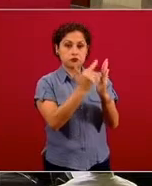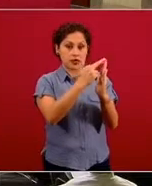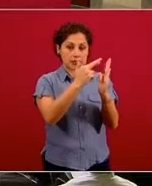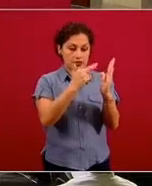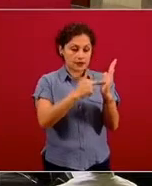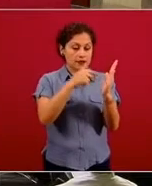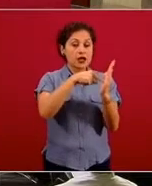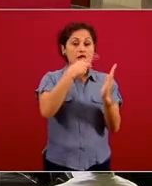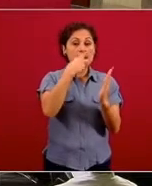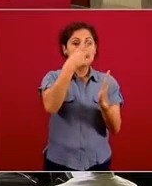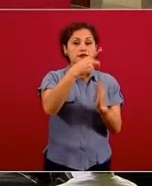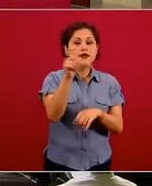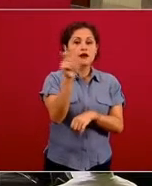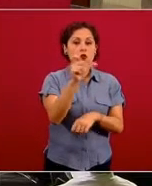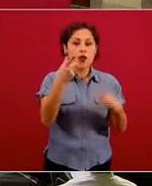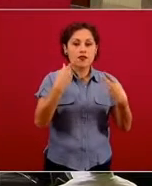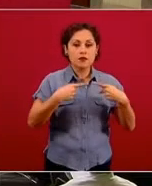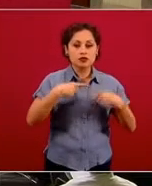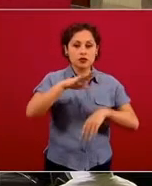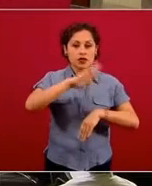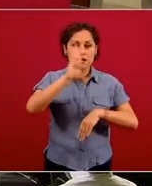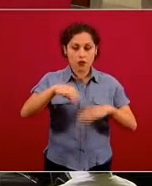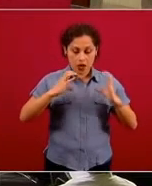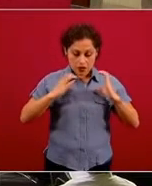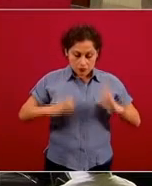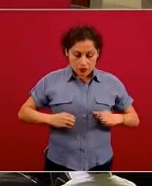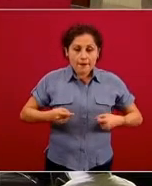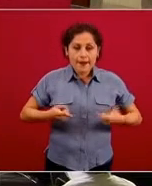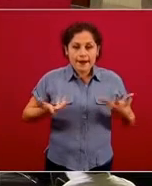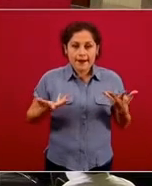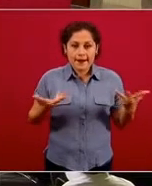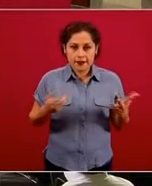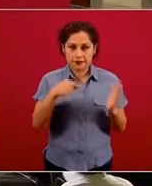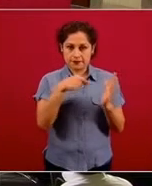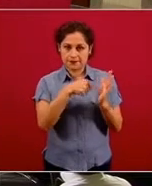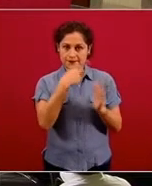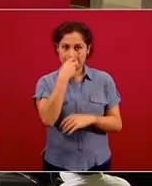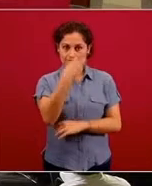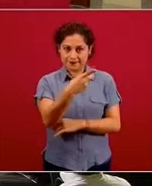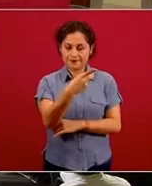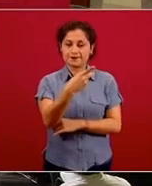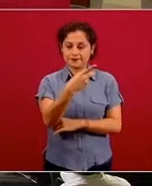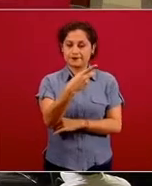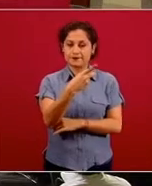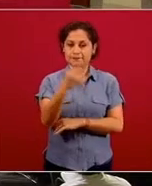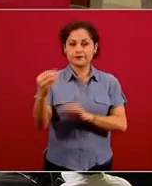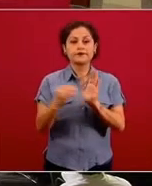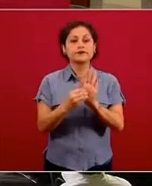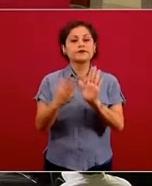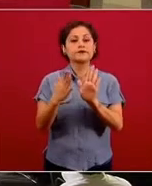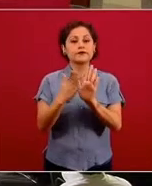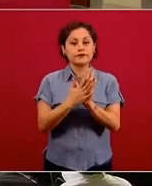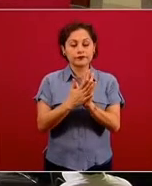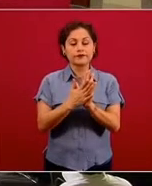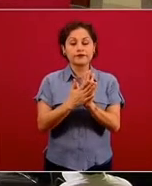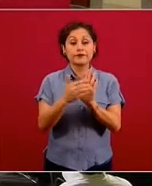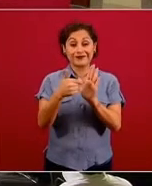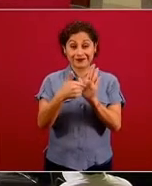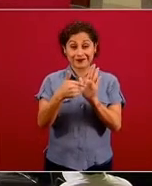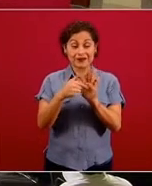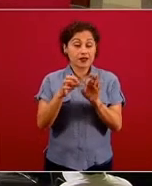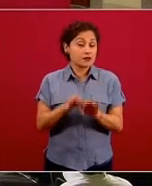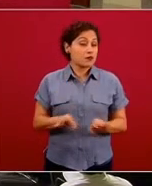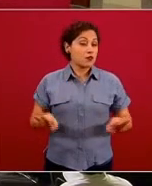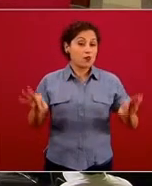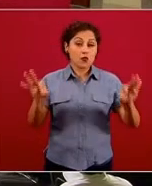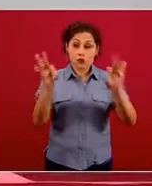So we have updated the guidelines for the management, for the handling of dead bodies in this specific